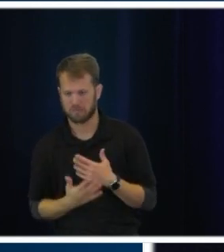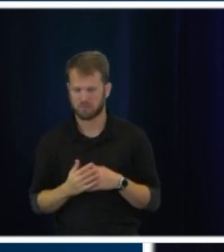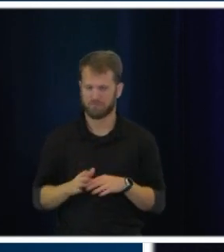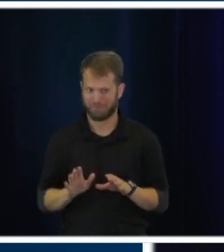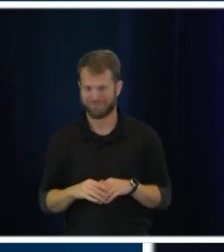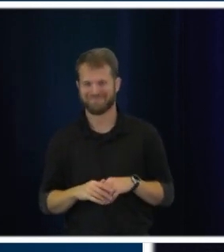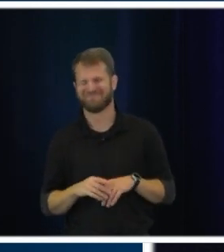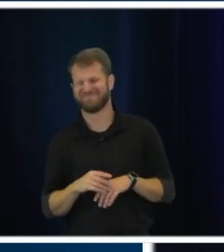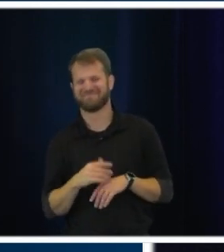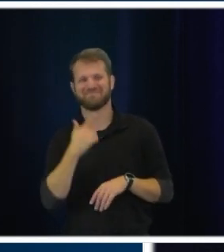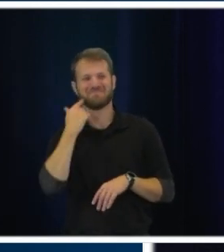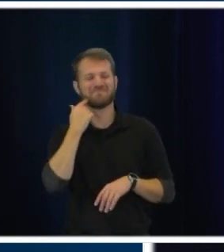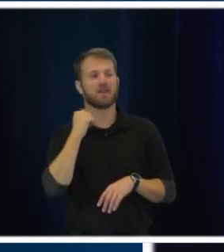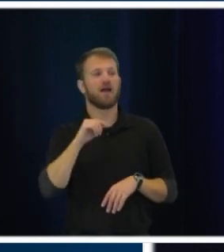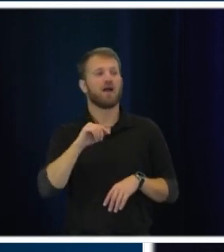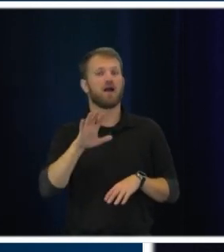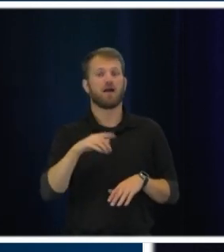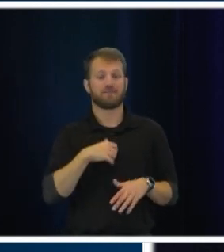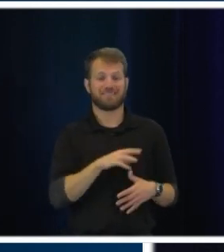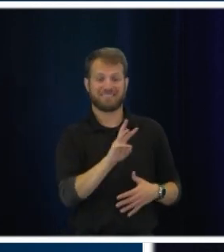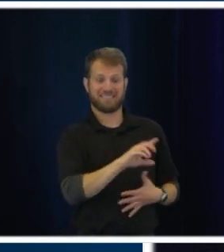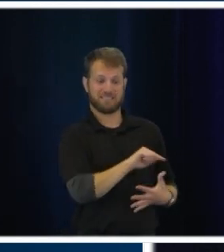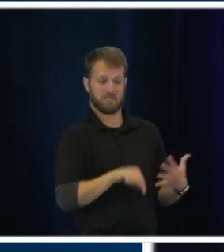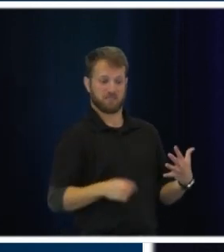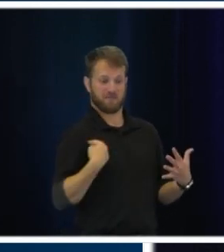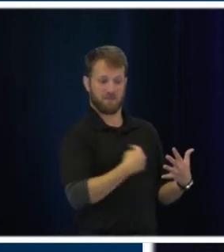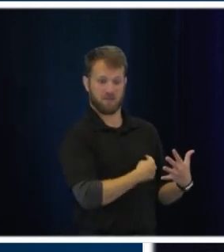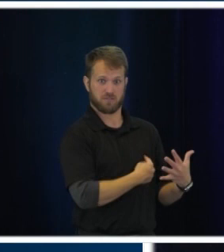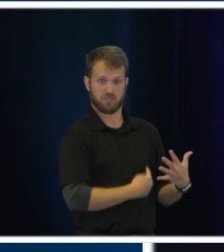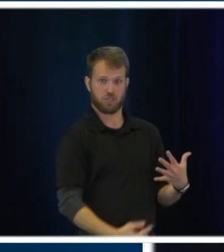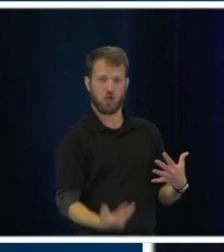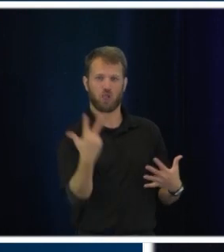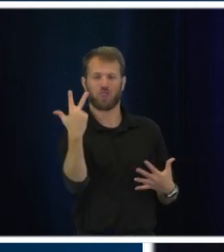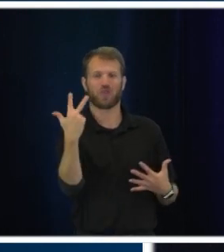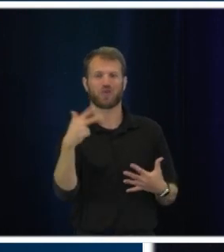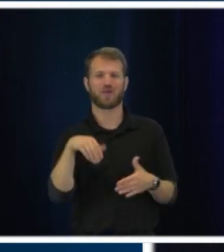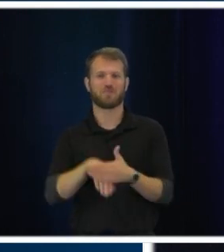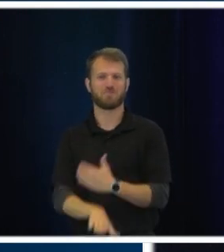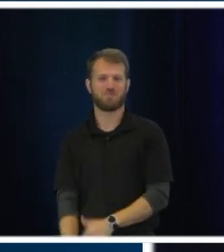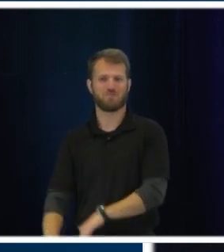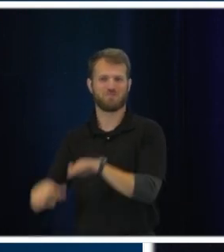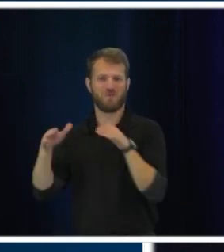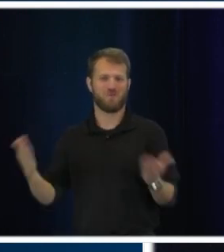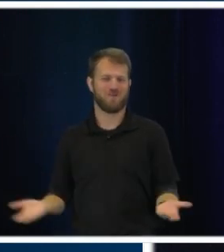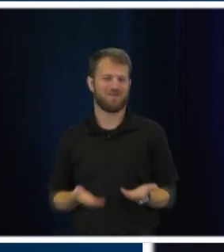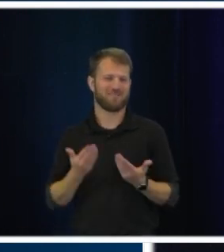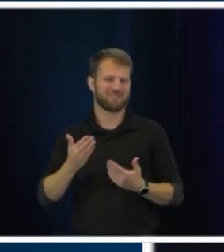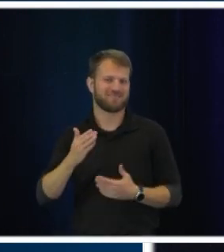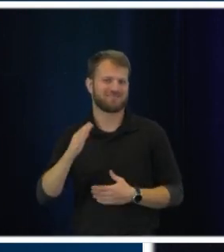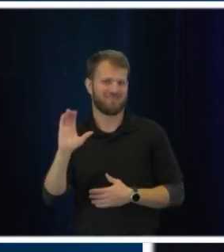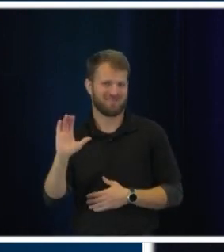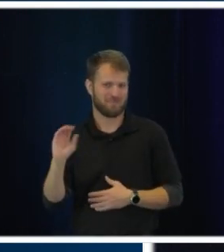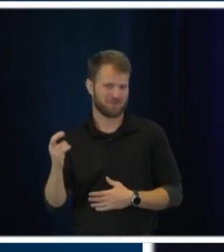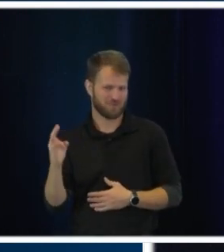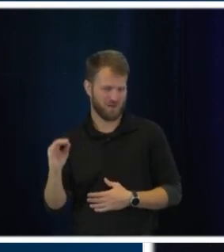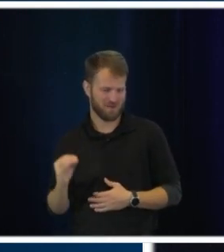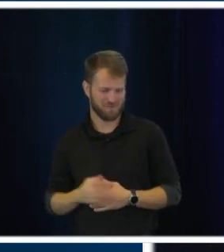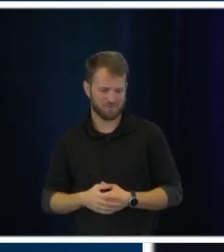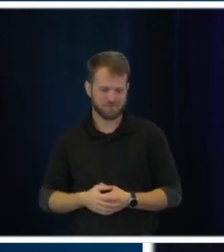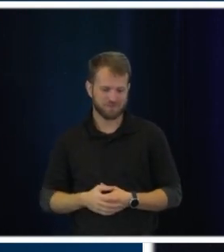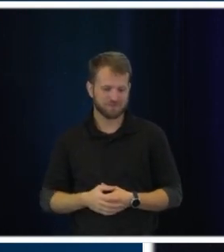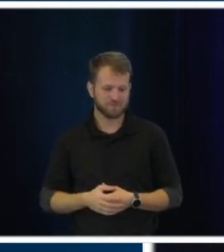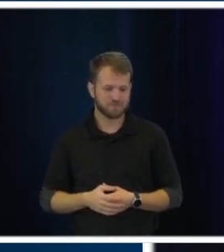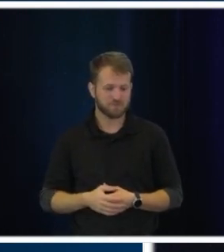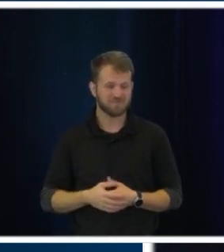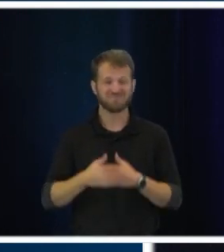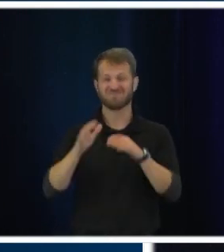of us, three are natives of Columbus, Ohio. And when I tell you